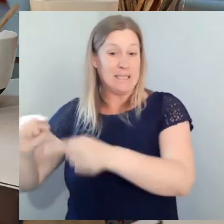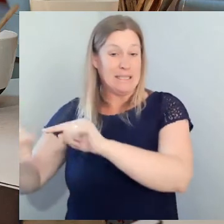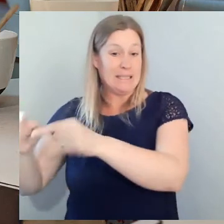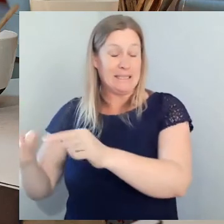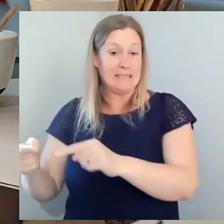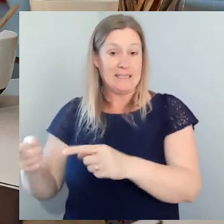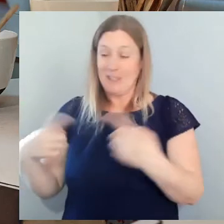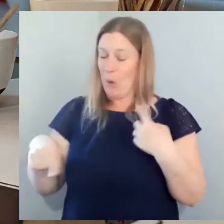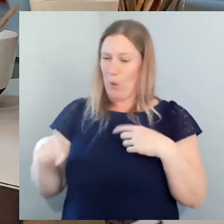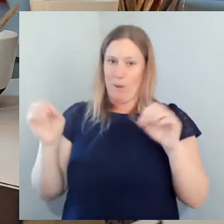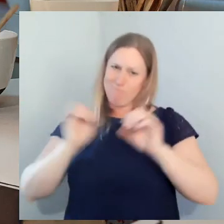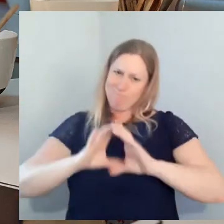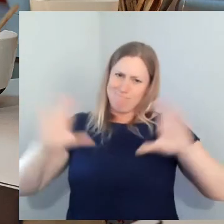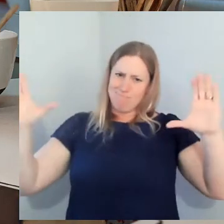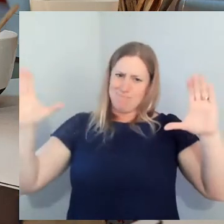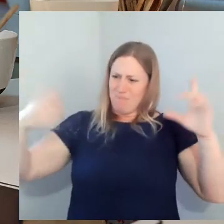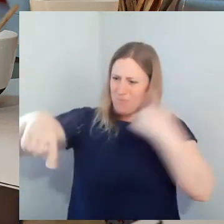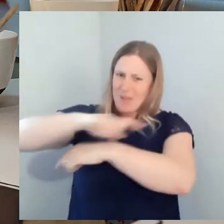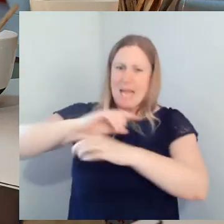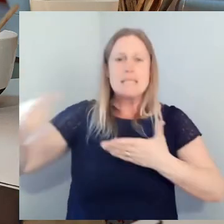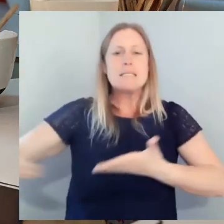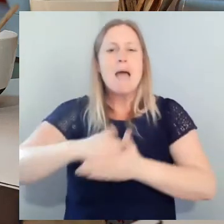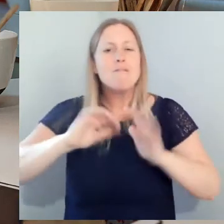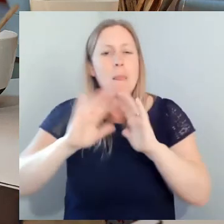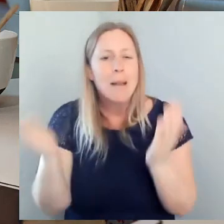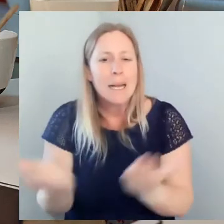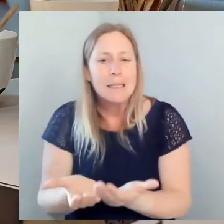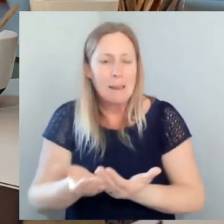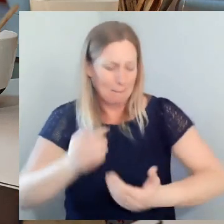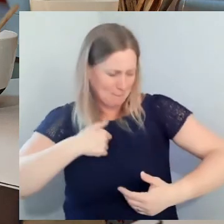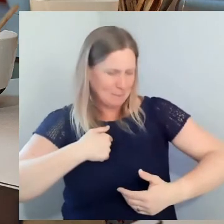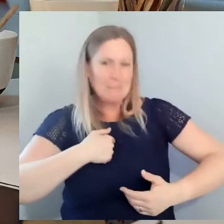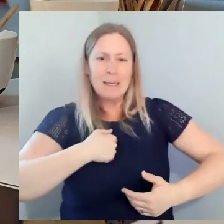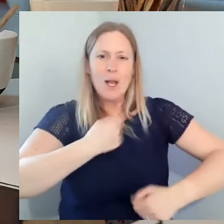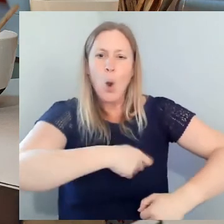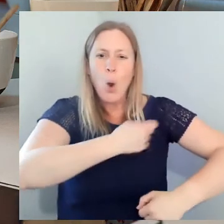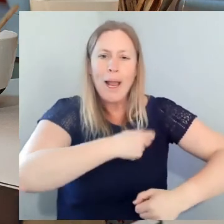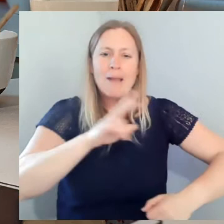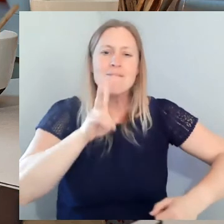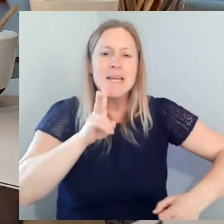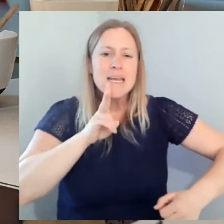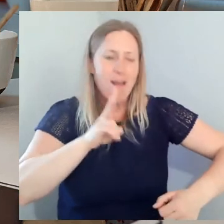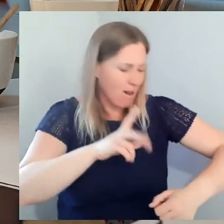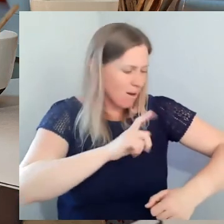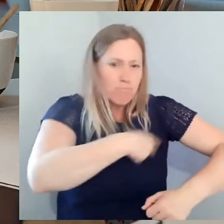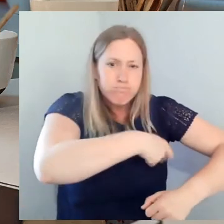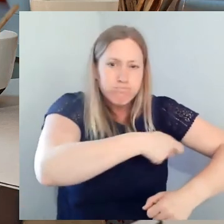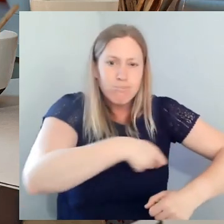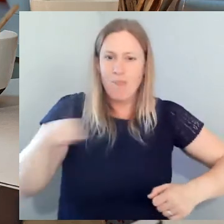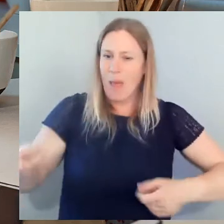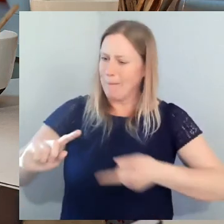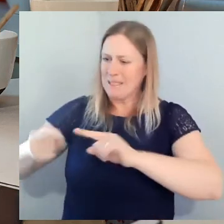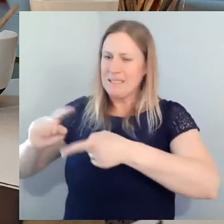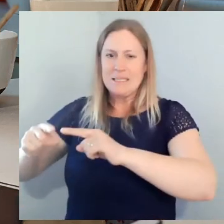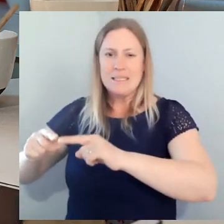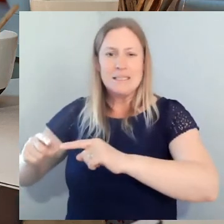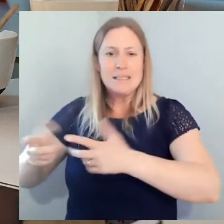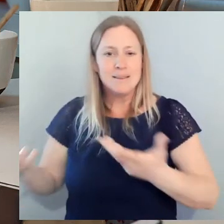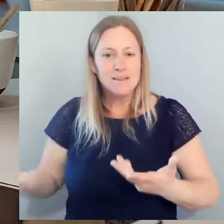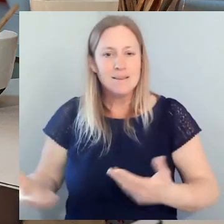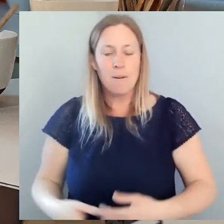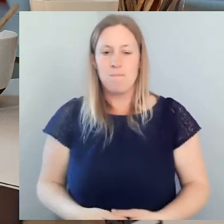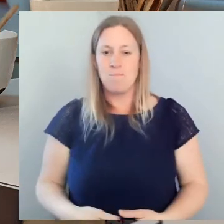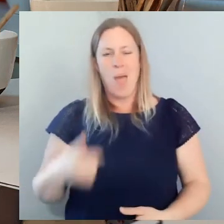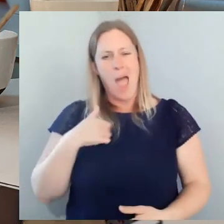on knitting. So there was the picture of us saving the planet, me cooking vegan and the girls knitting